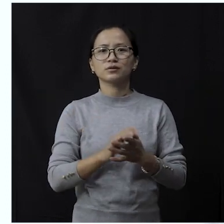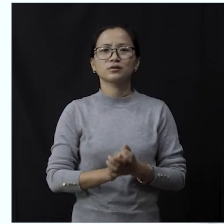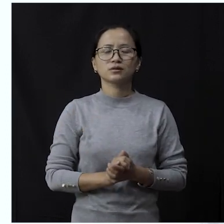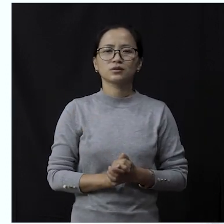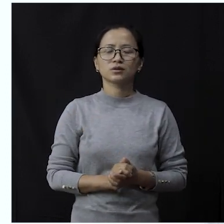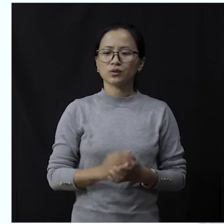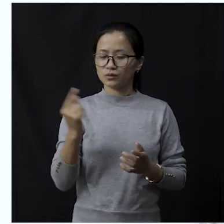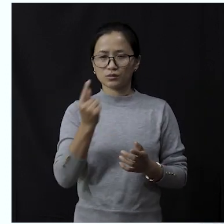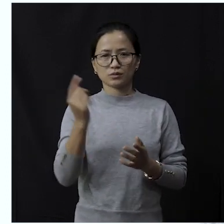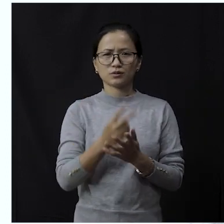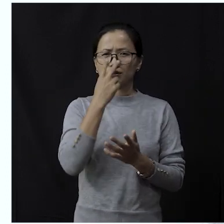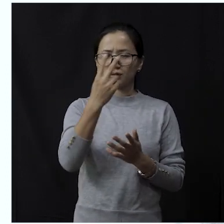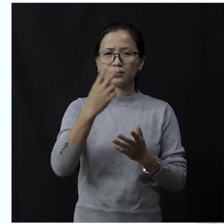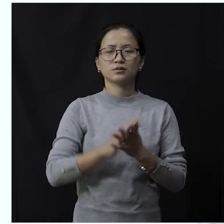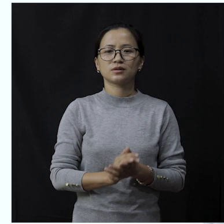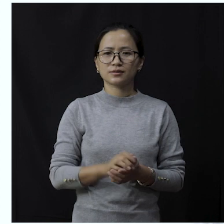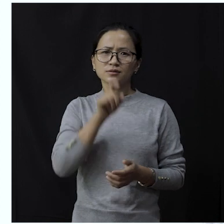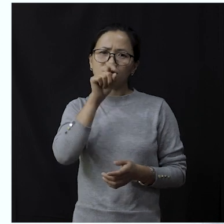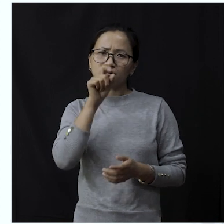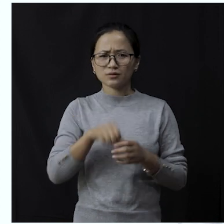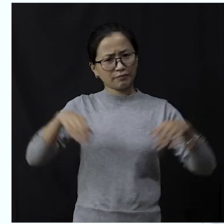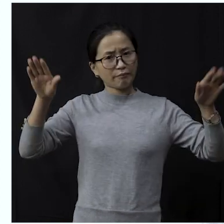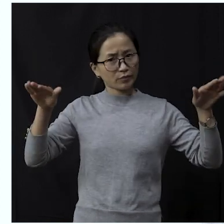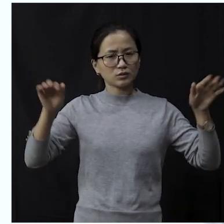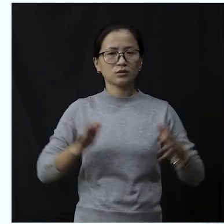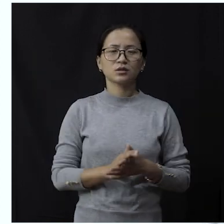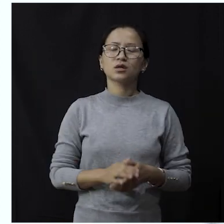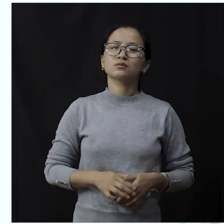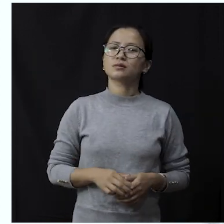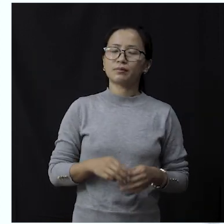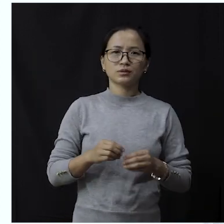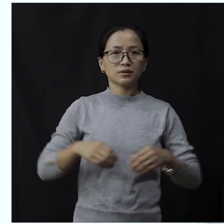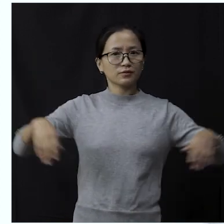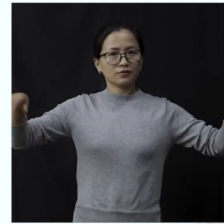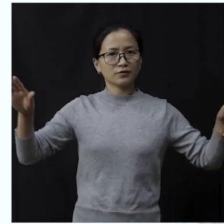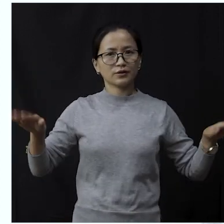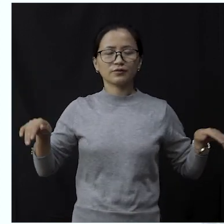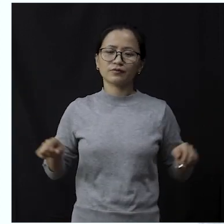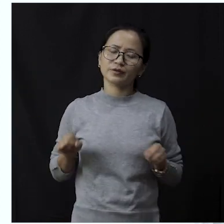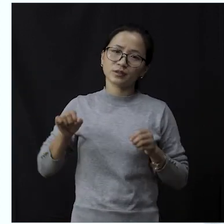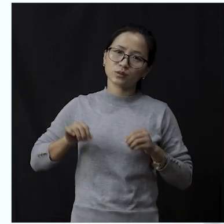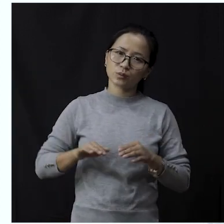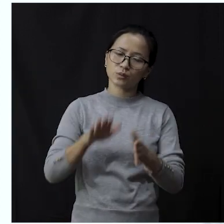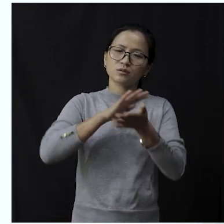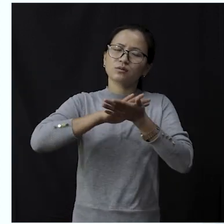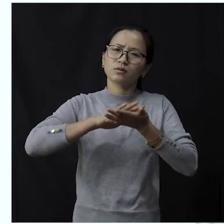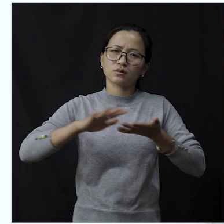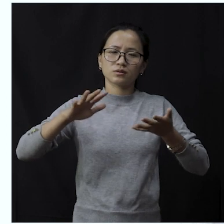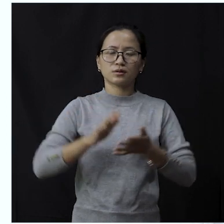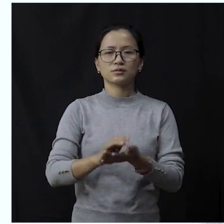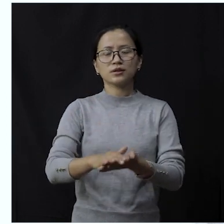flapping means we usually see birds and chickens or whatever, those kind of birds flying. Some just fly very swiftly. Some